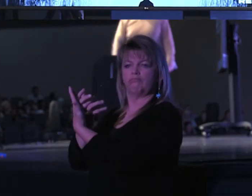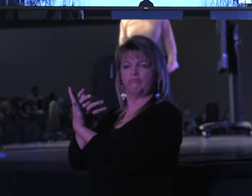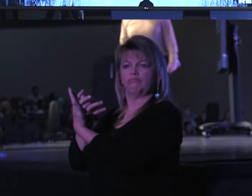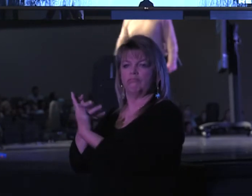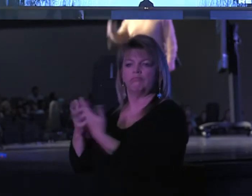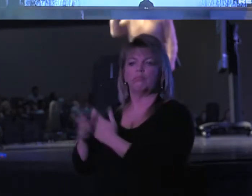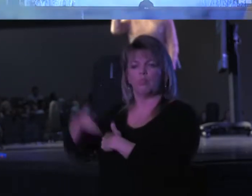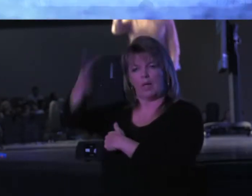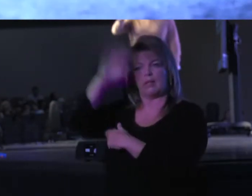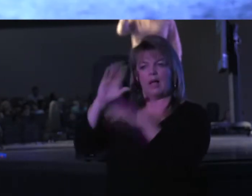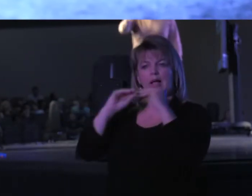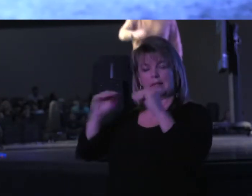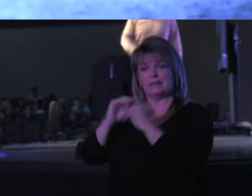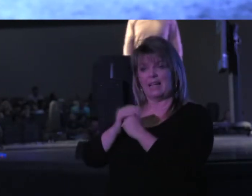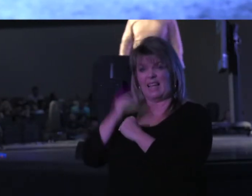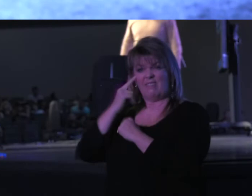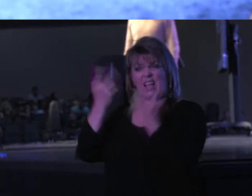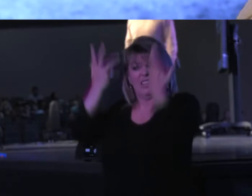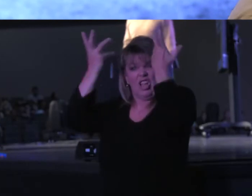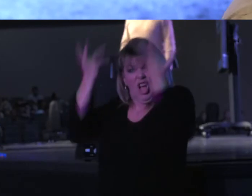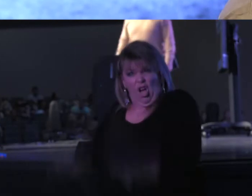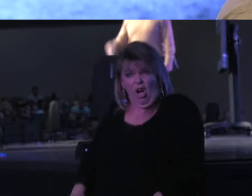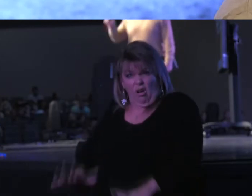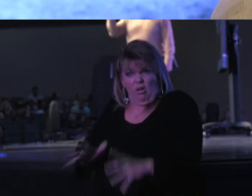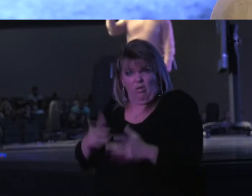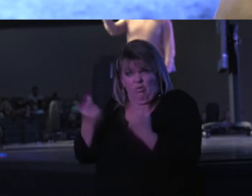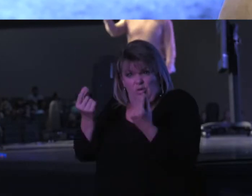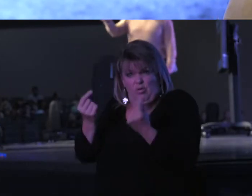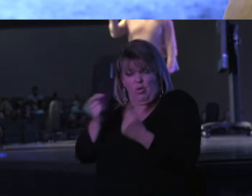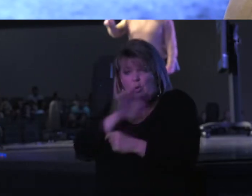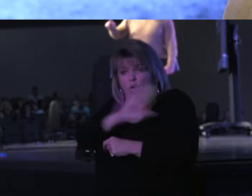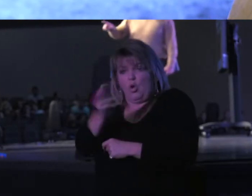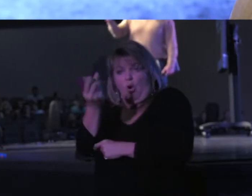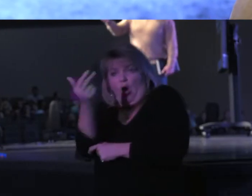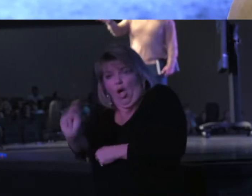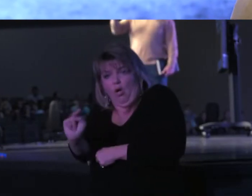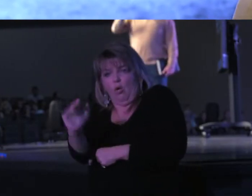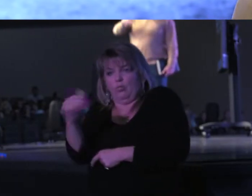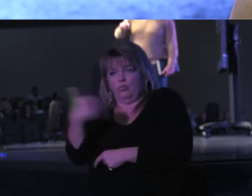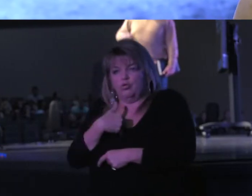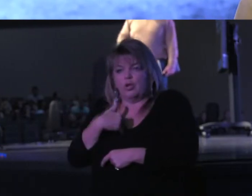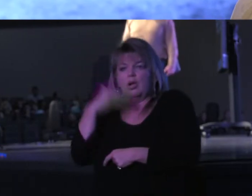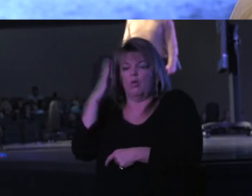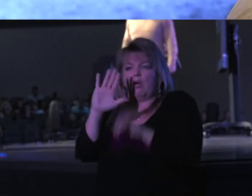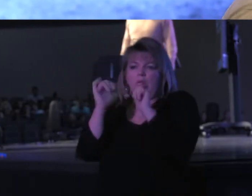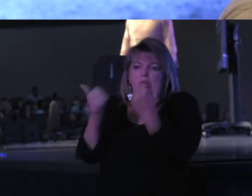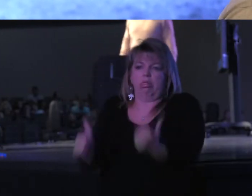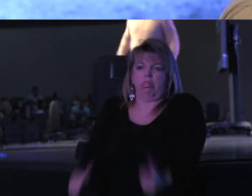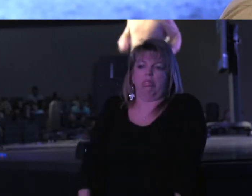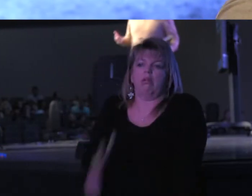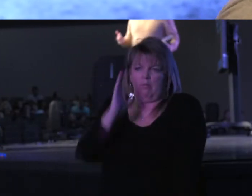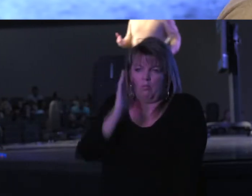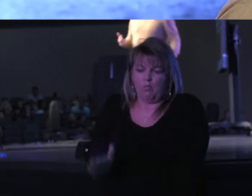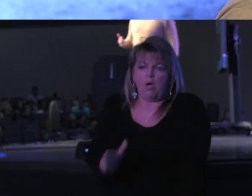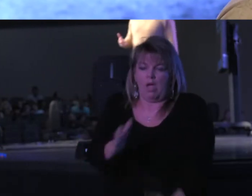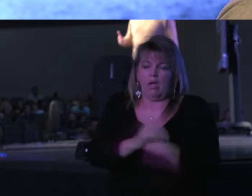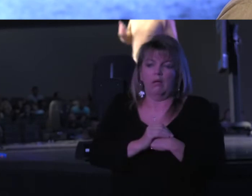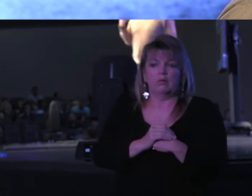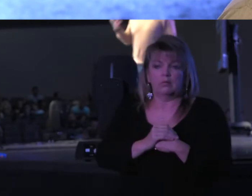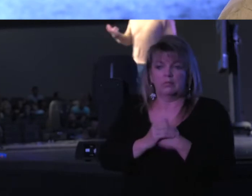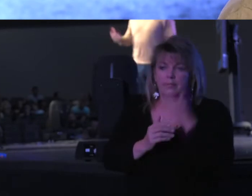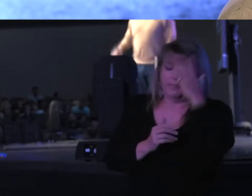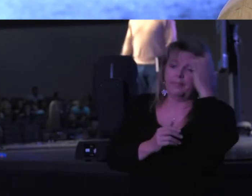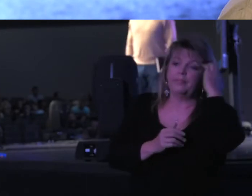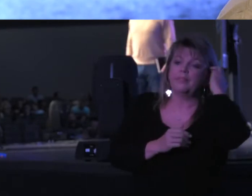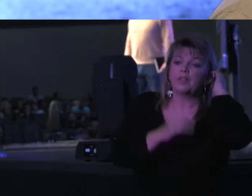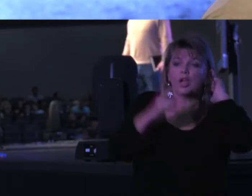of the Word. If that's all you do, then your own soul will decay to the point